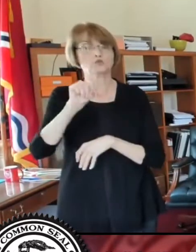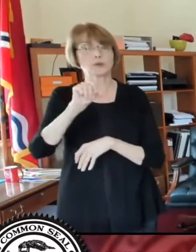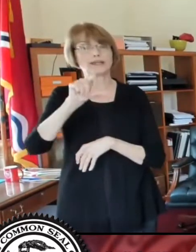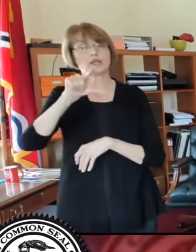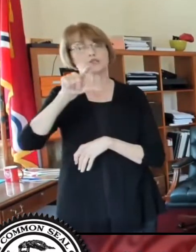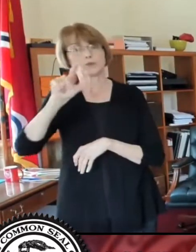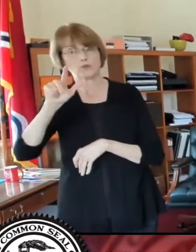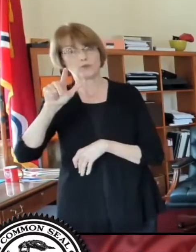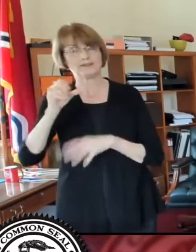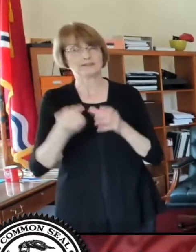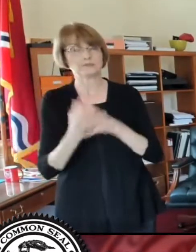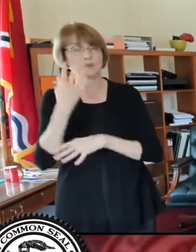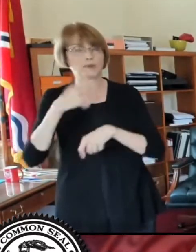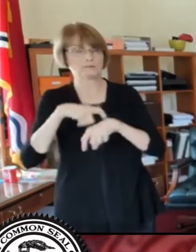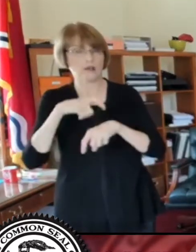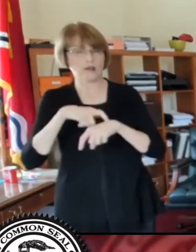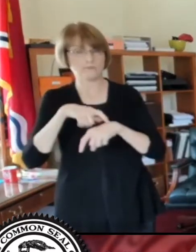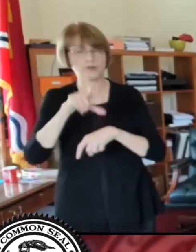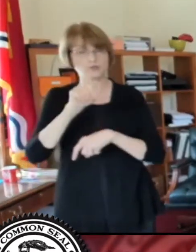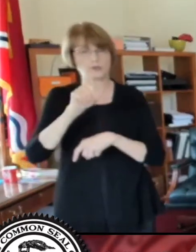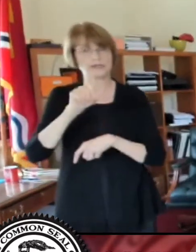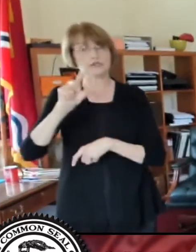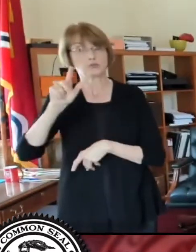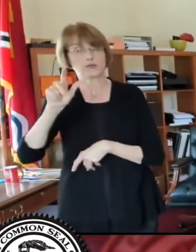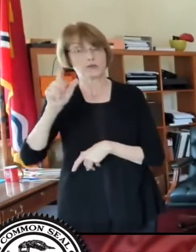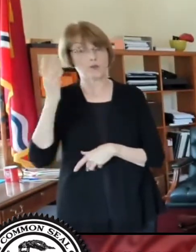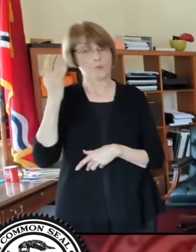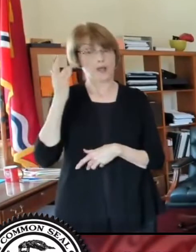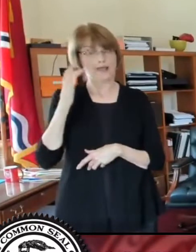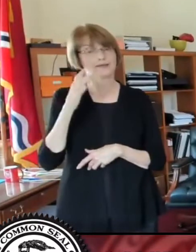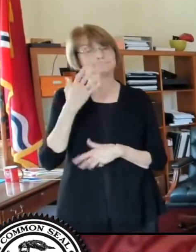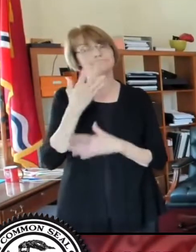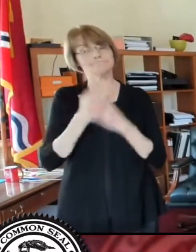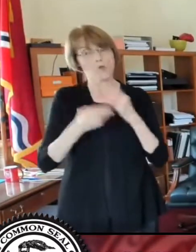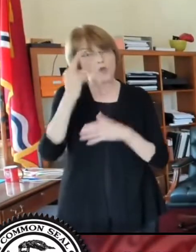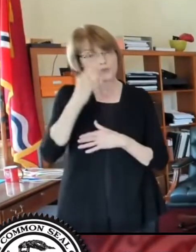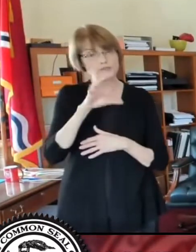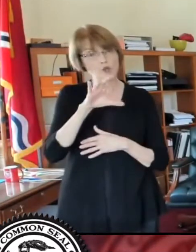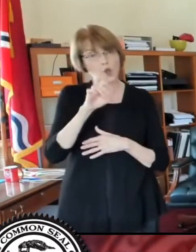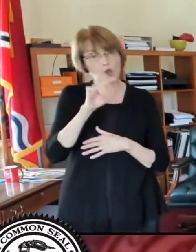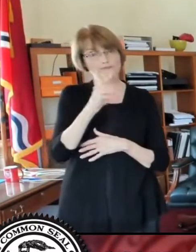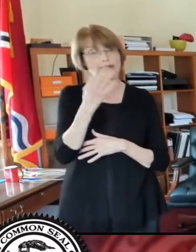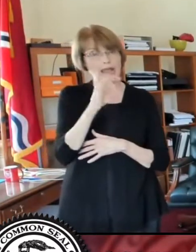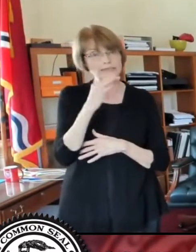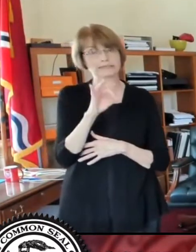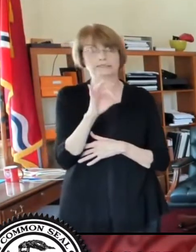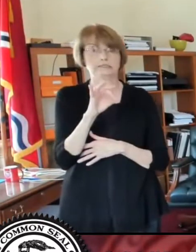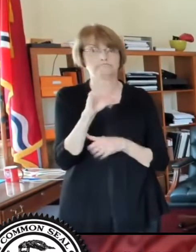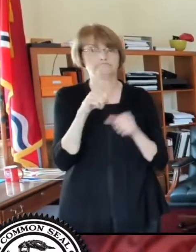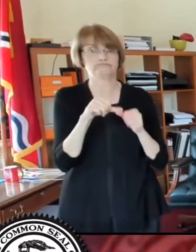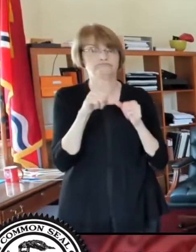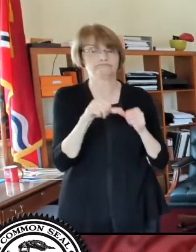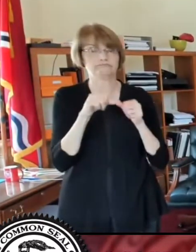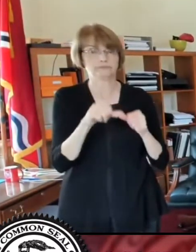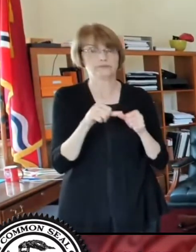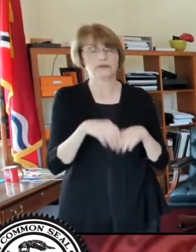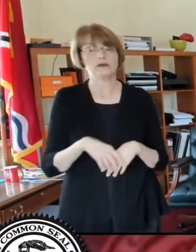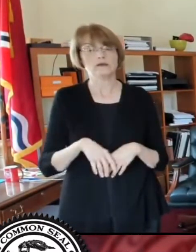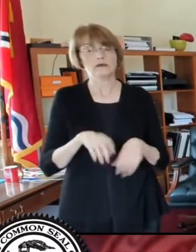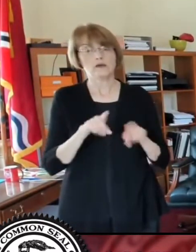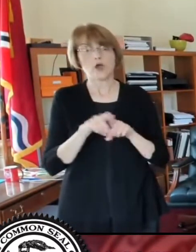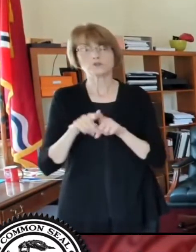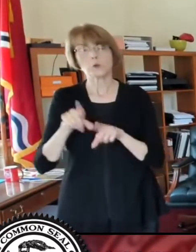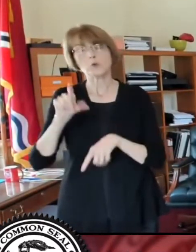of 2023. Part of that has to do with COVID around the country. And 2023 is